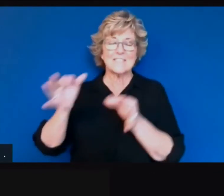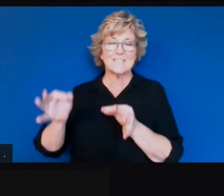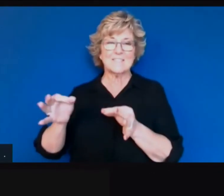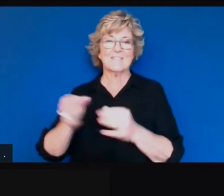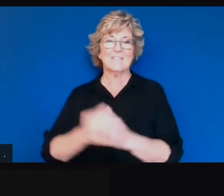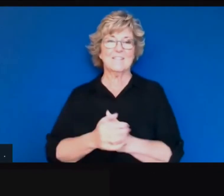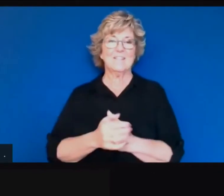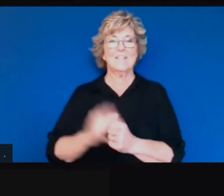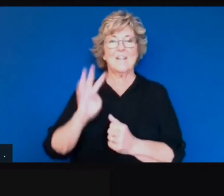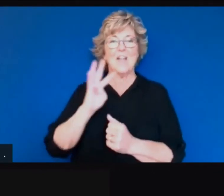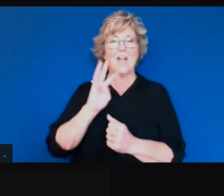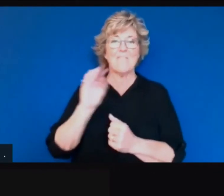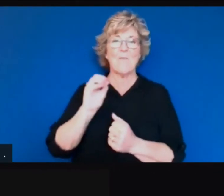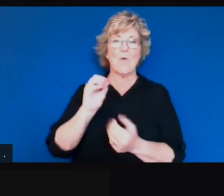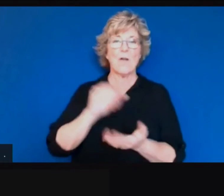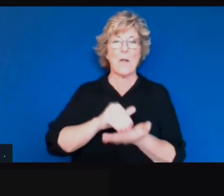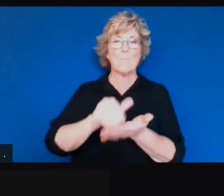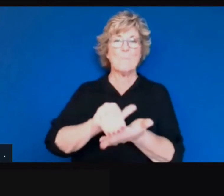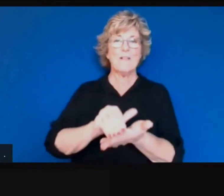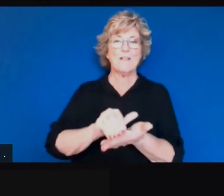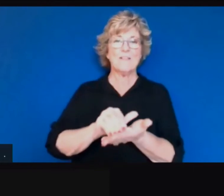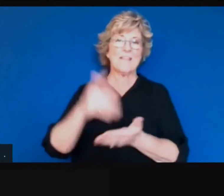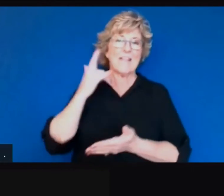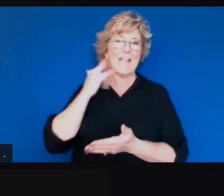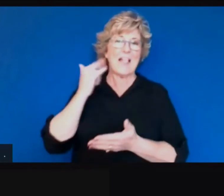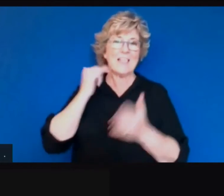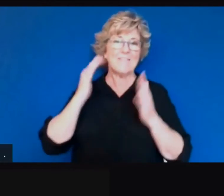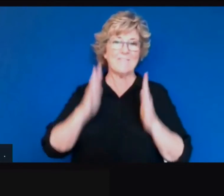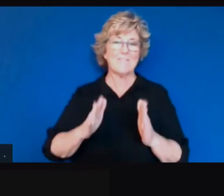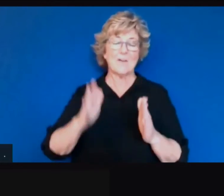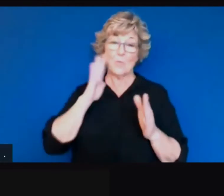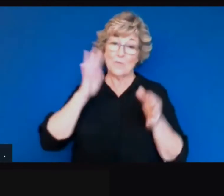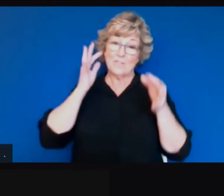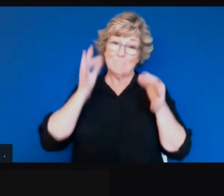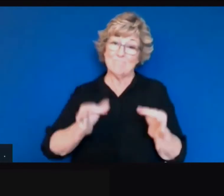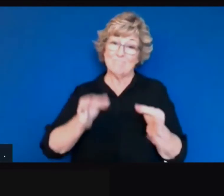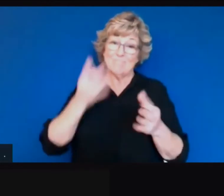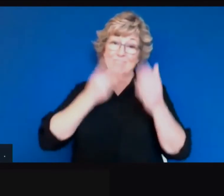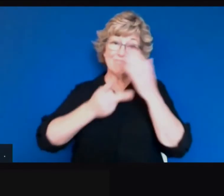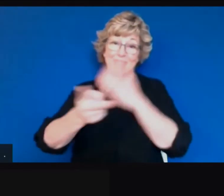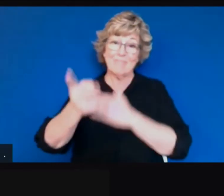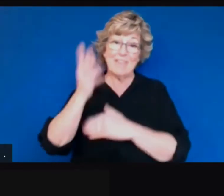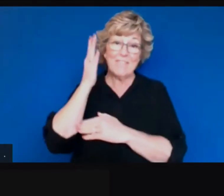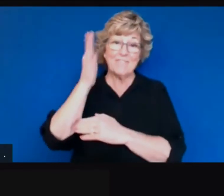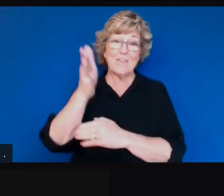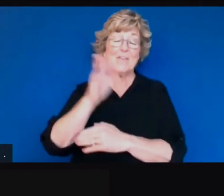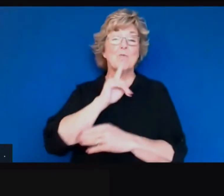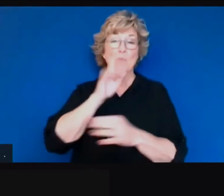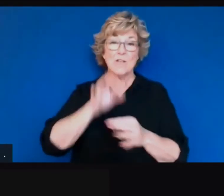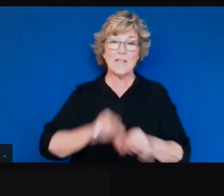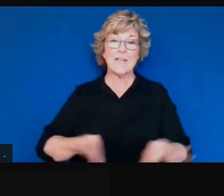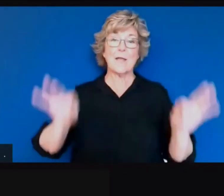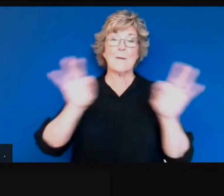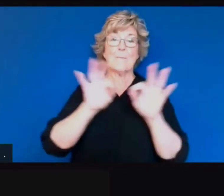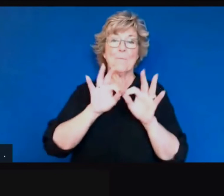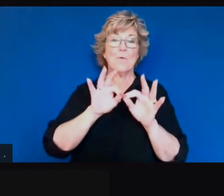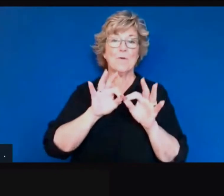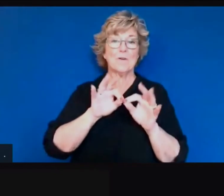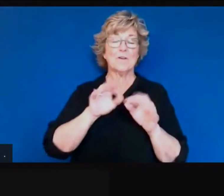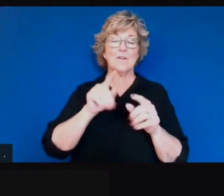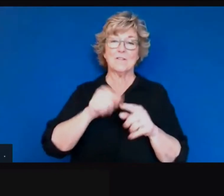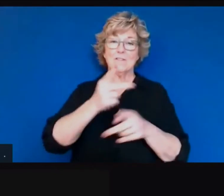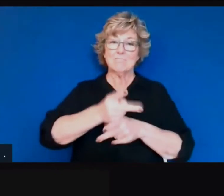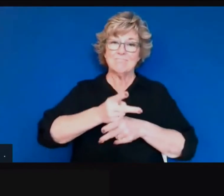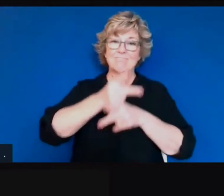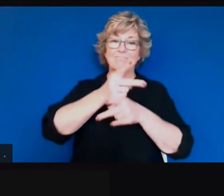40 million Californians strong will determine that fate and future. And so it is really important to take heed this moment we're